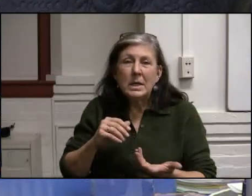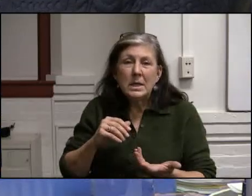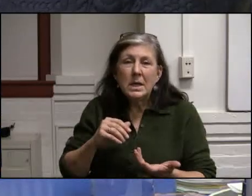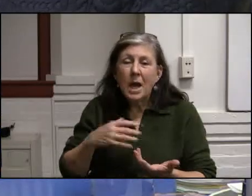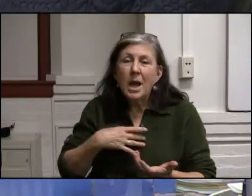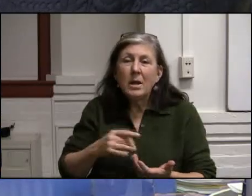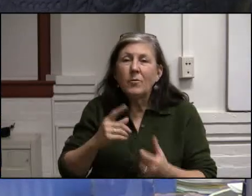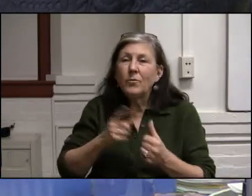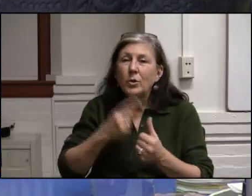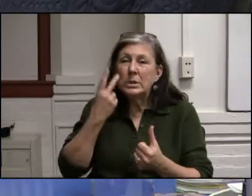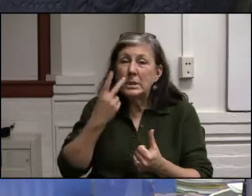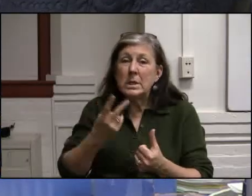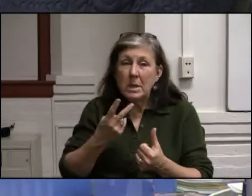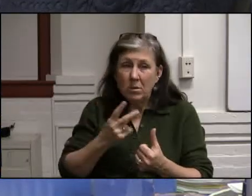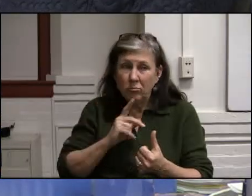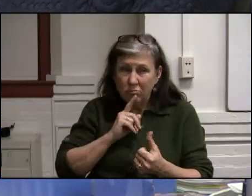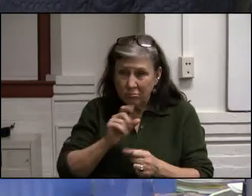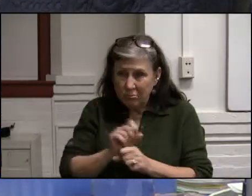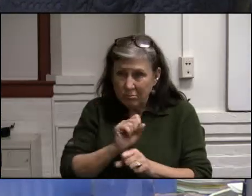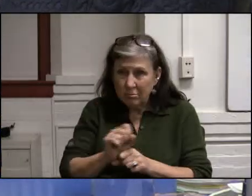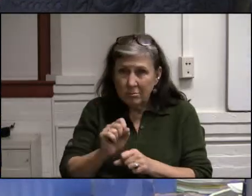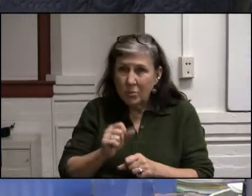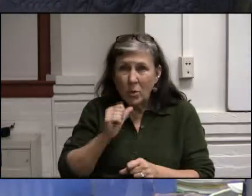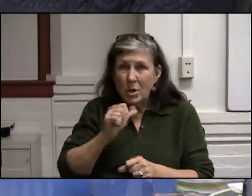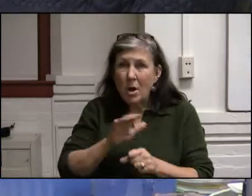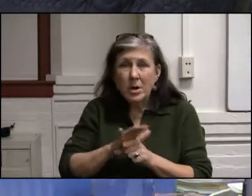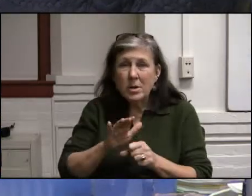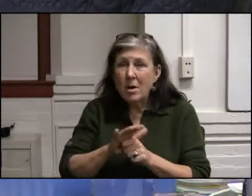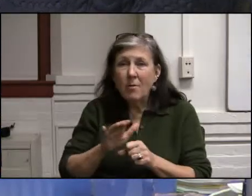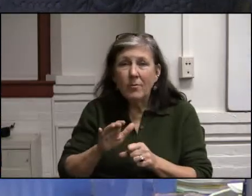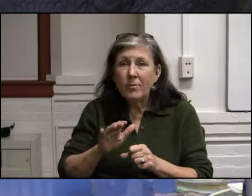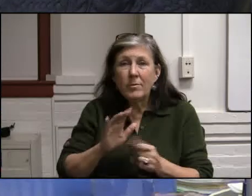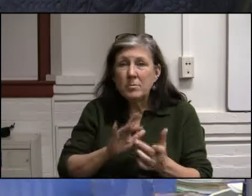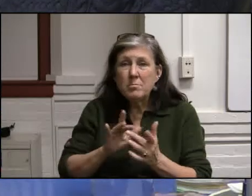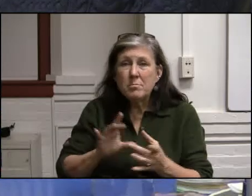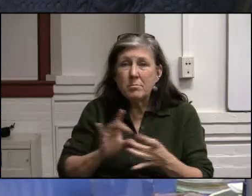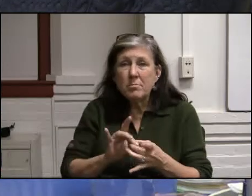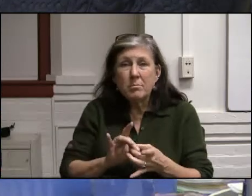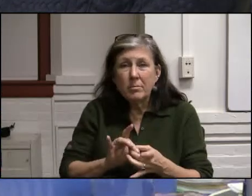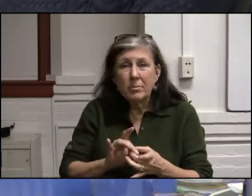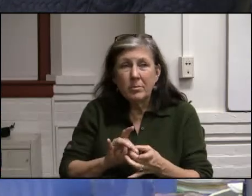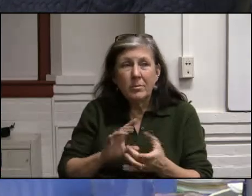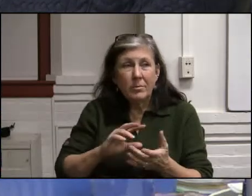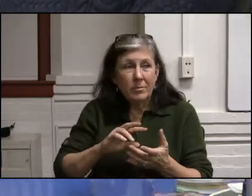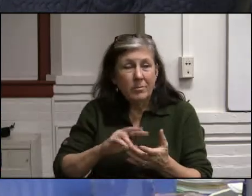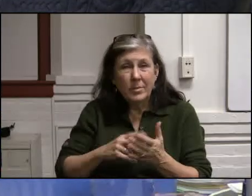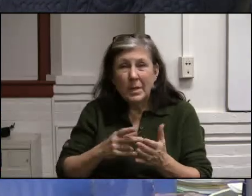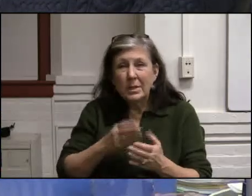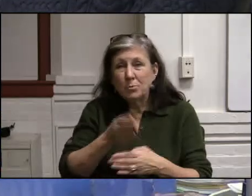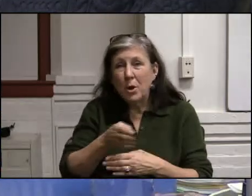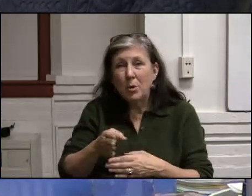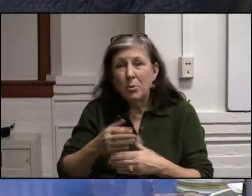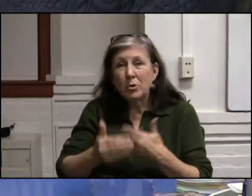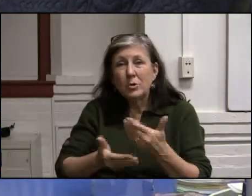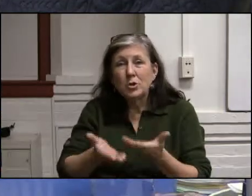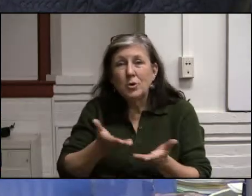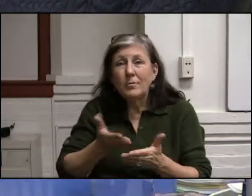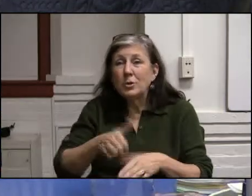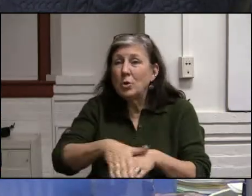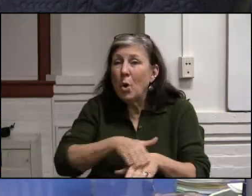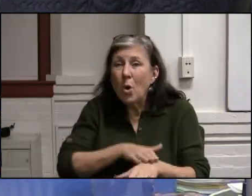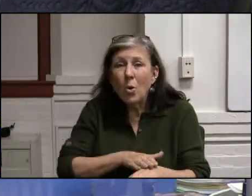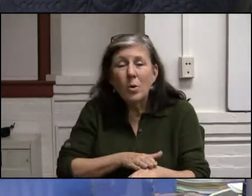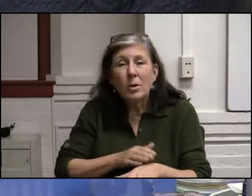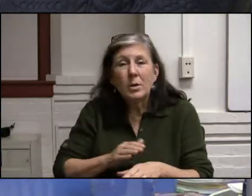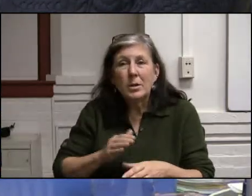down somehow, or impacting our economic development, because I'm not hearing that. I'm